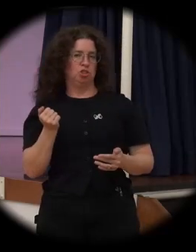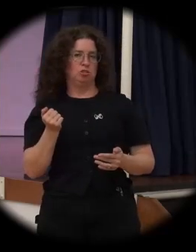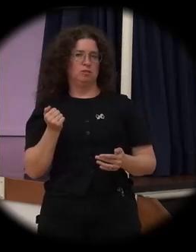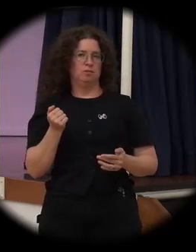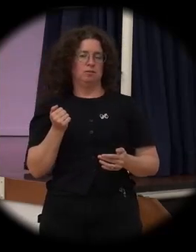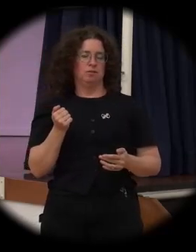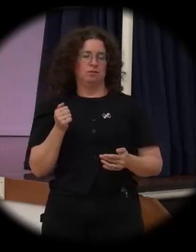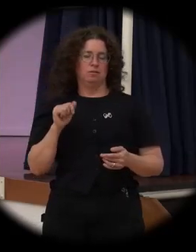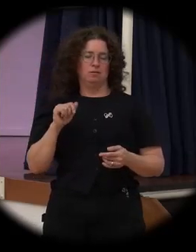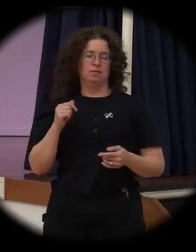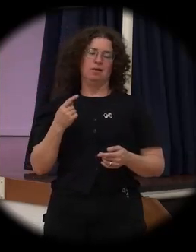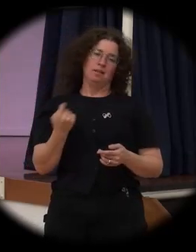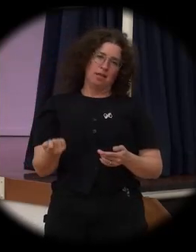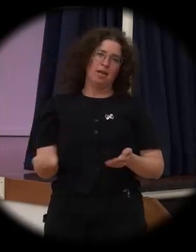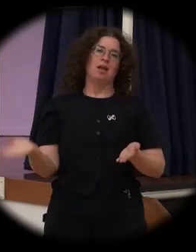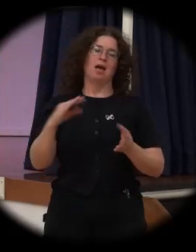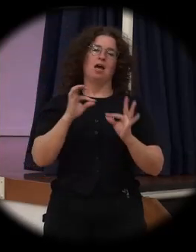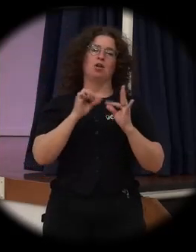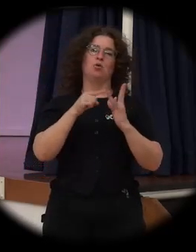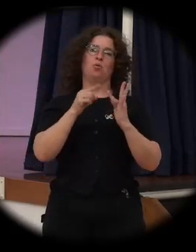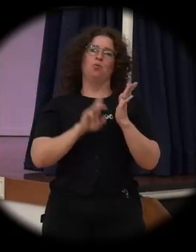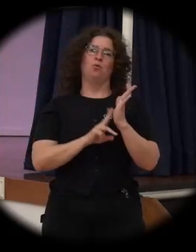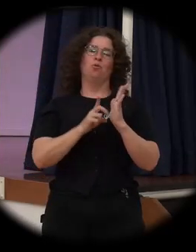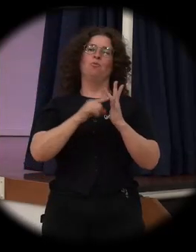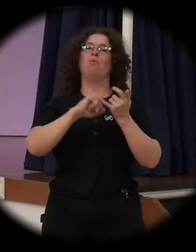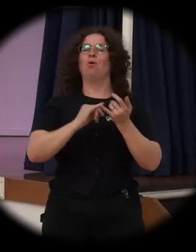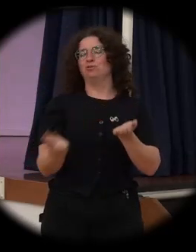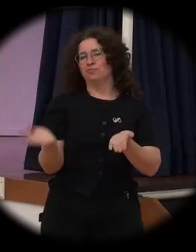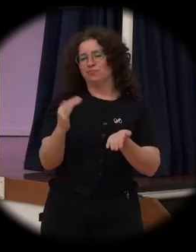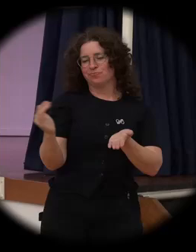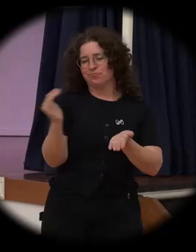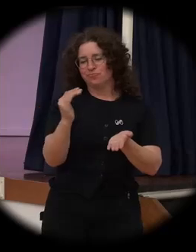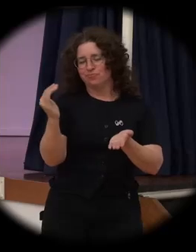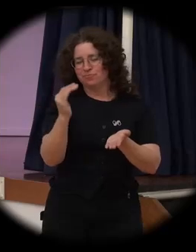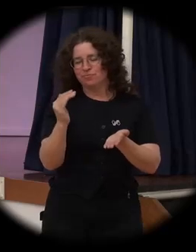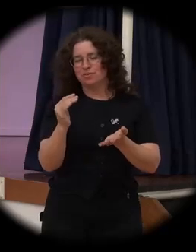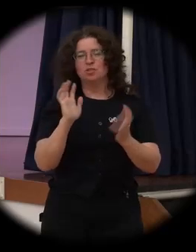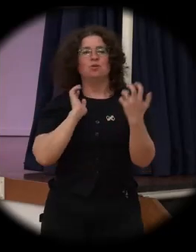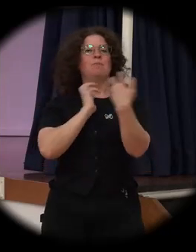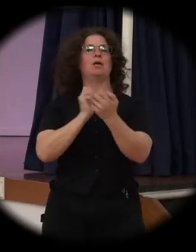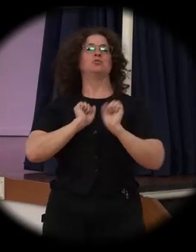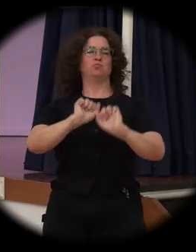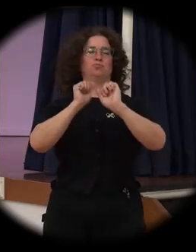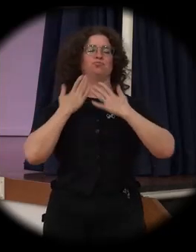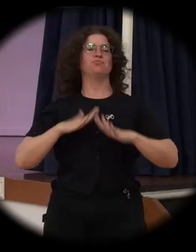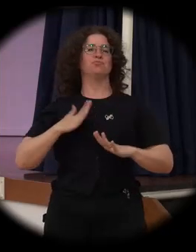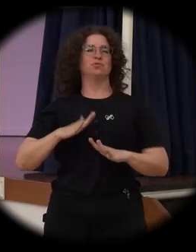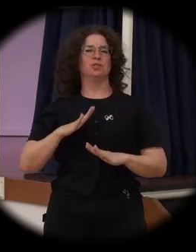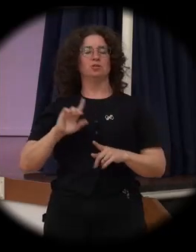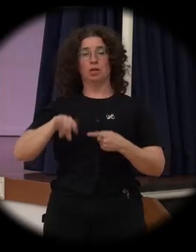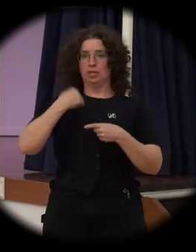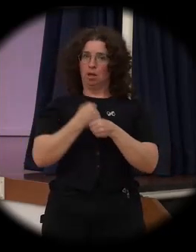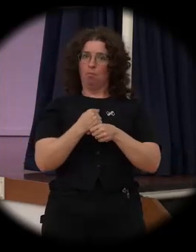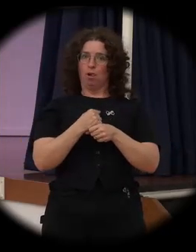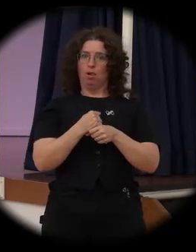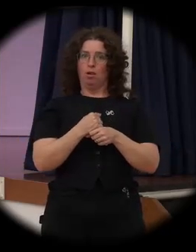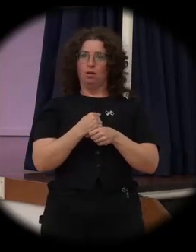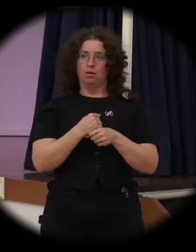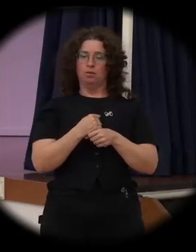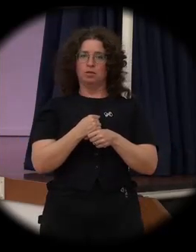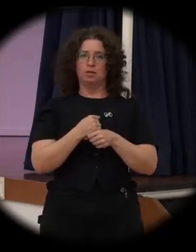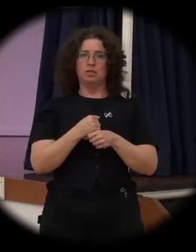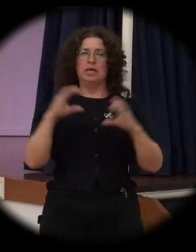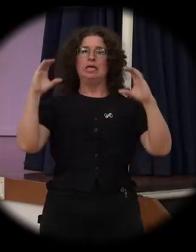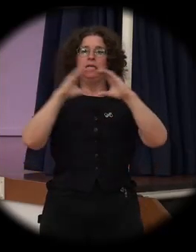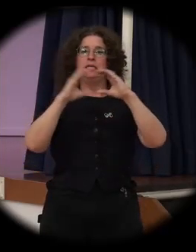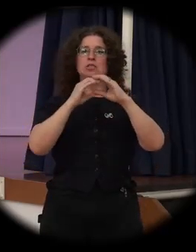which are easy for you to customize and add on as you want to suit your exact needs. So some examples would be Discord notifications. You